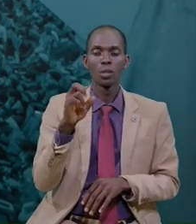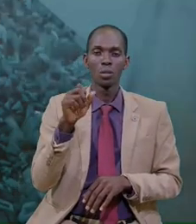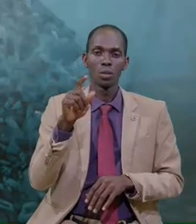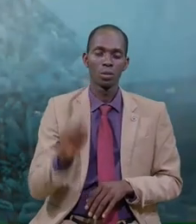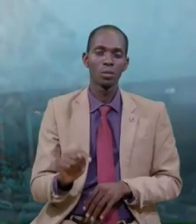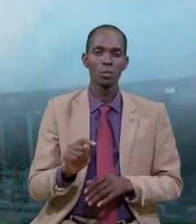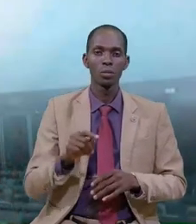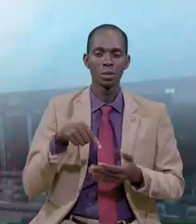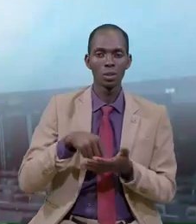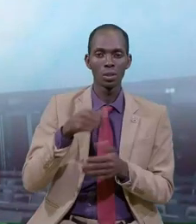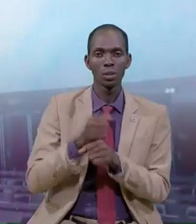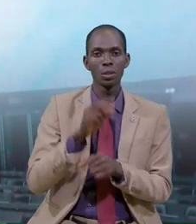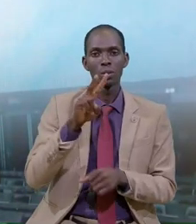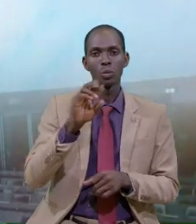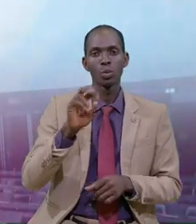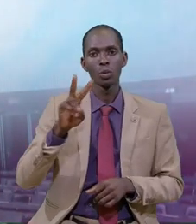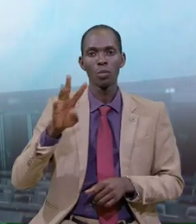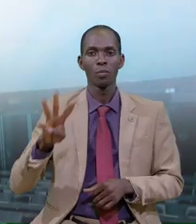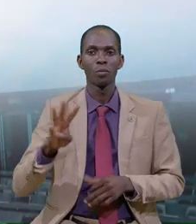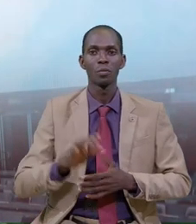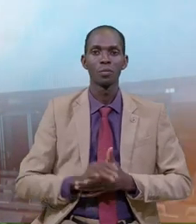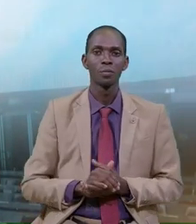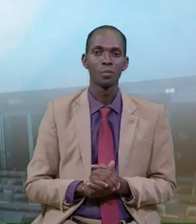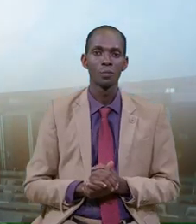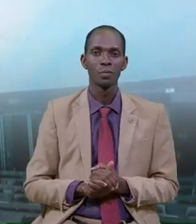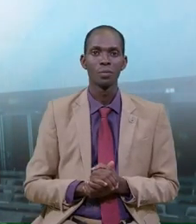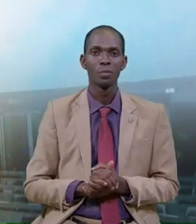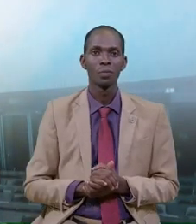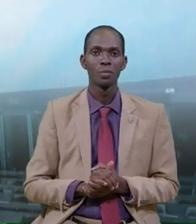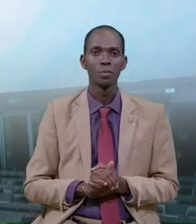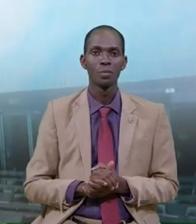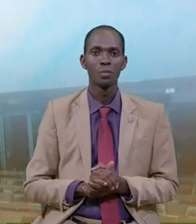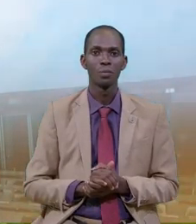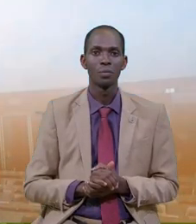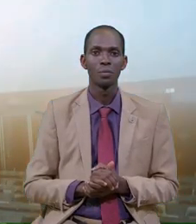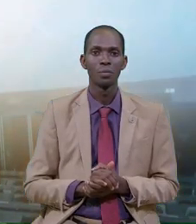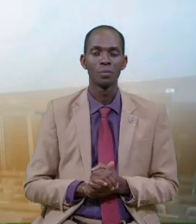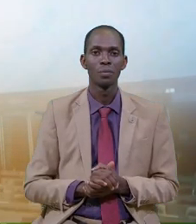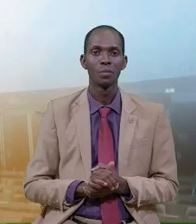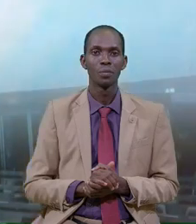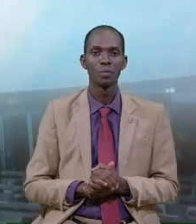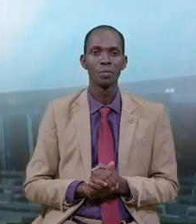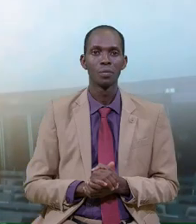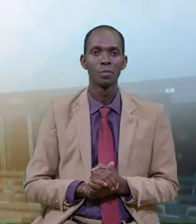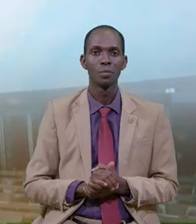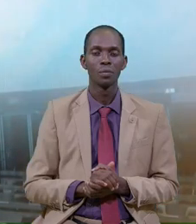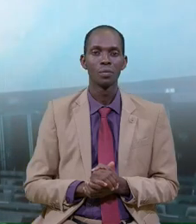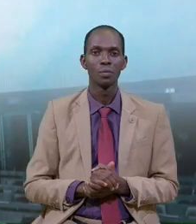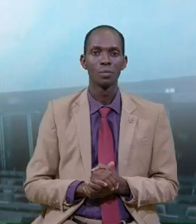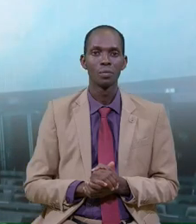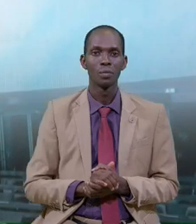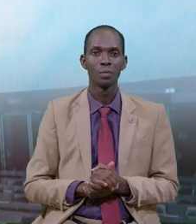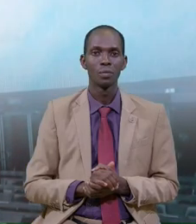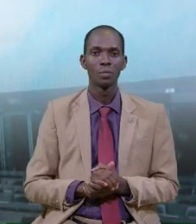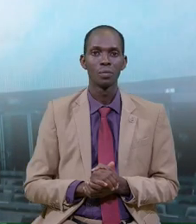singing any Jumedia say Jumedia, the Questiada, I have some more freedom, and then Tosna Questiada, a giddy phone